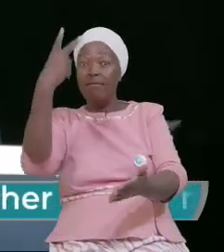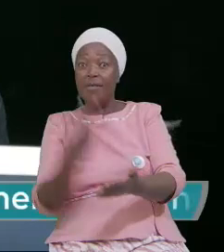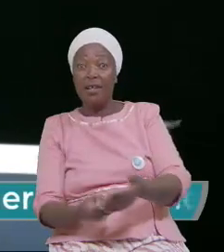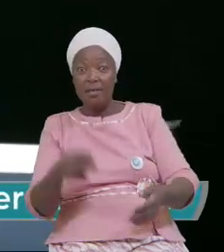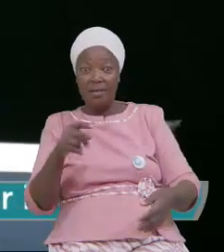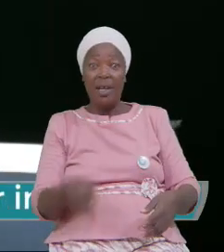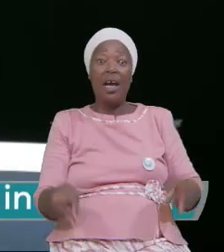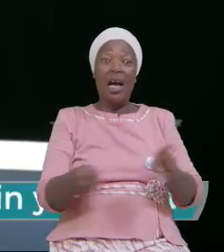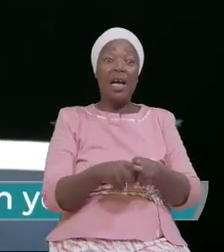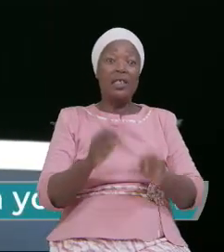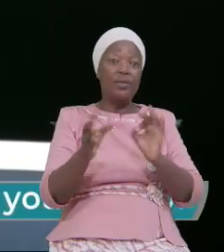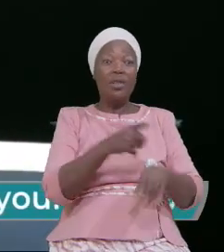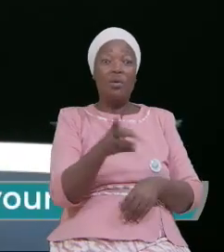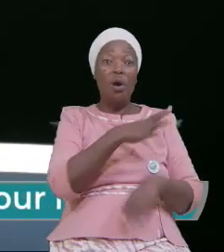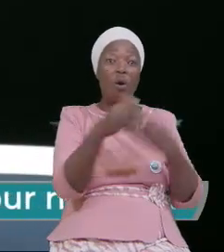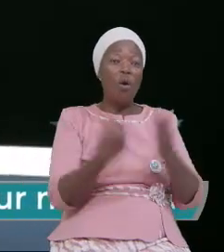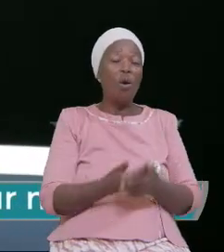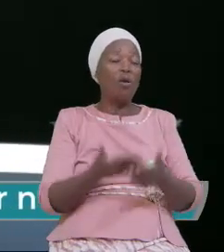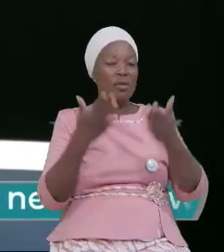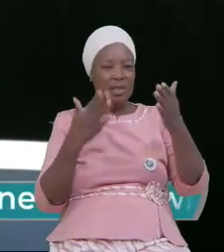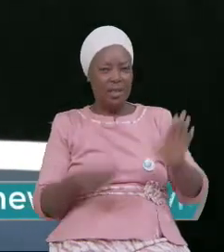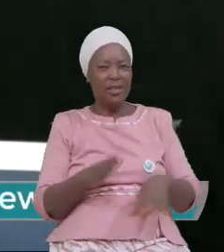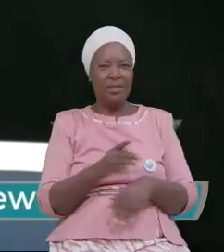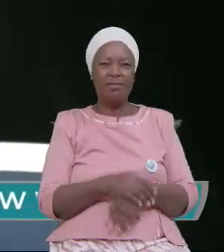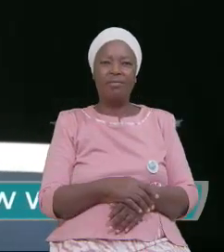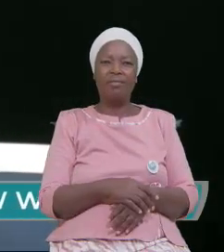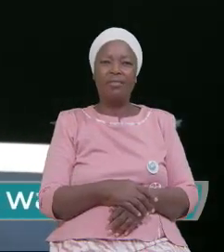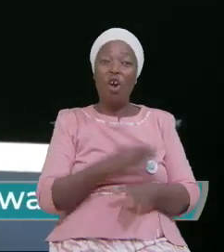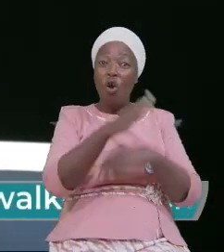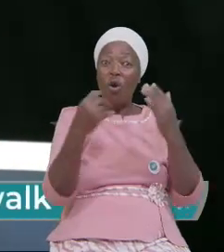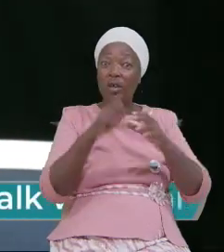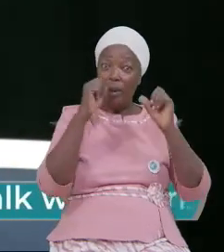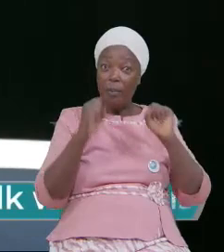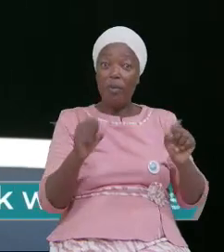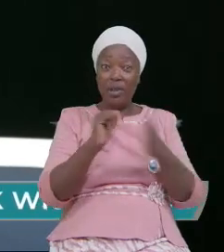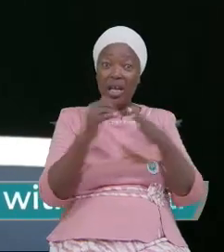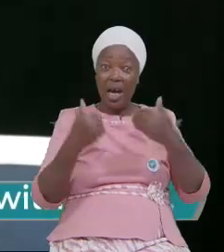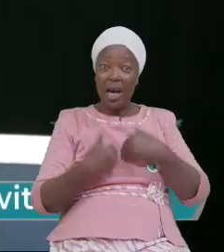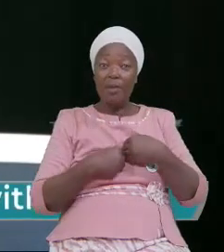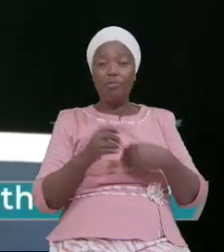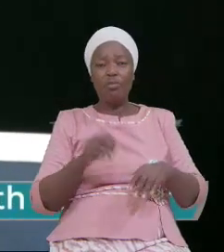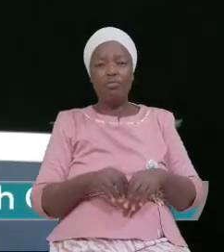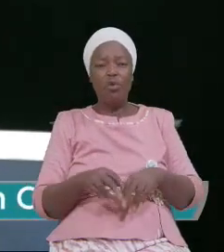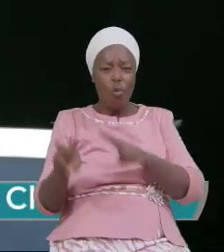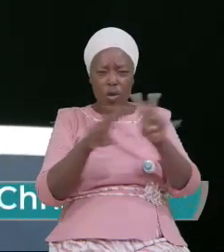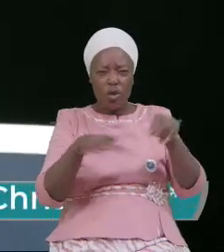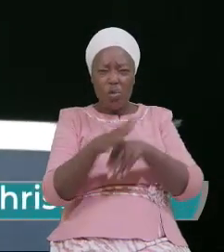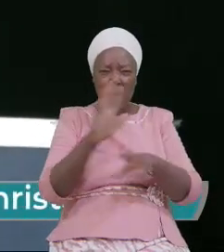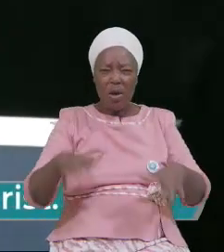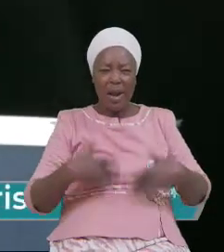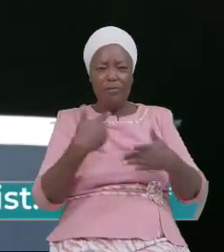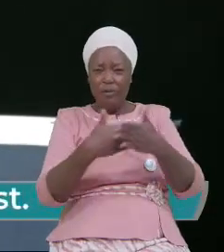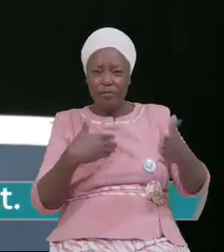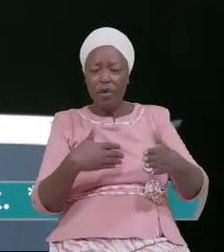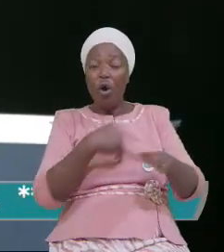as if they were dead. All the powers that have been detailed against your progress, all